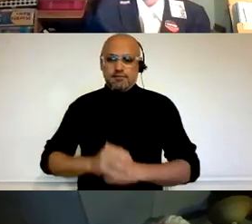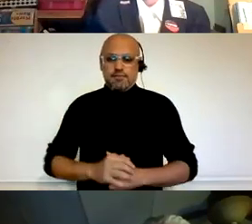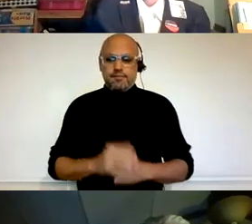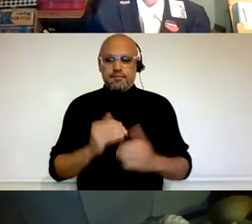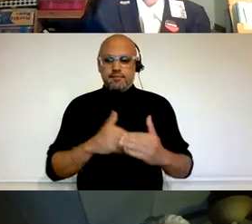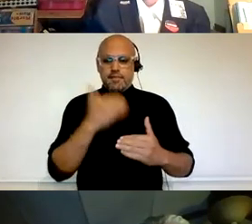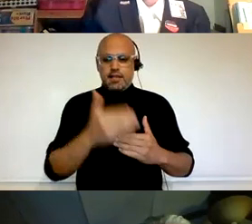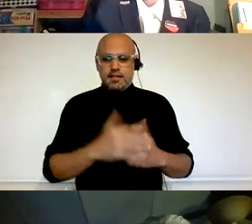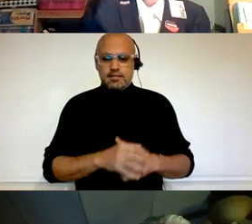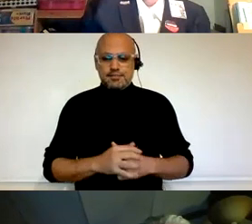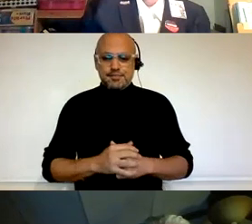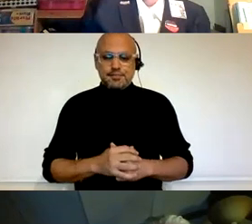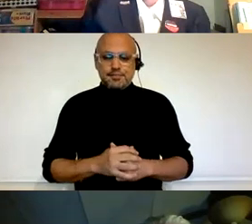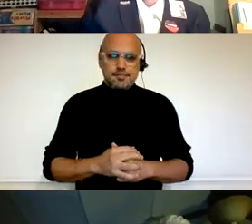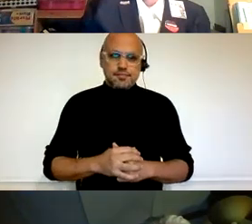slide, please.